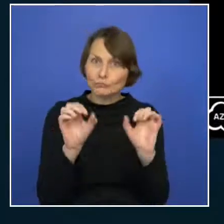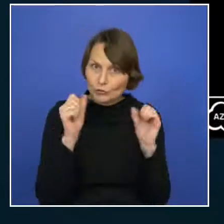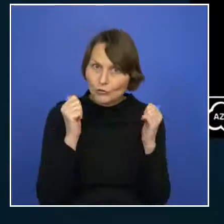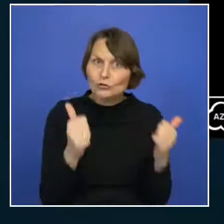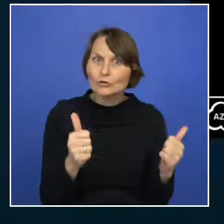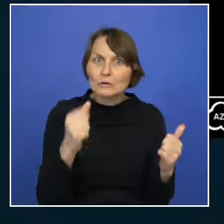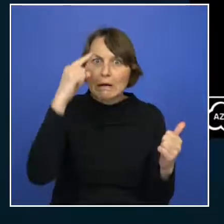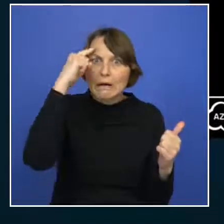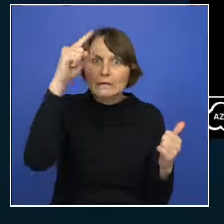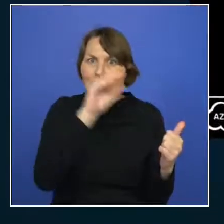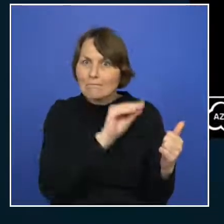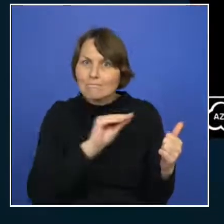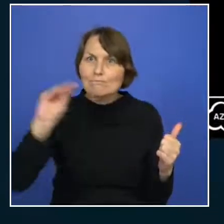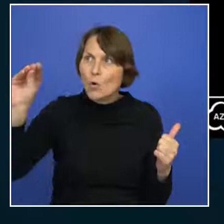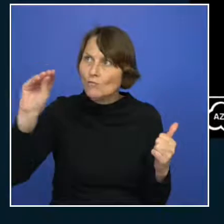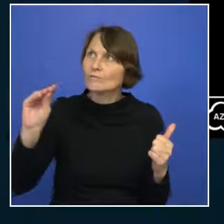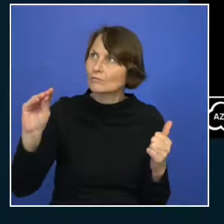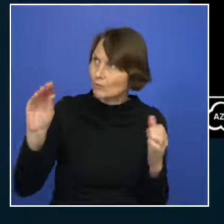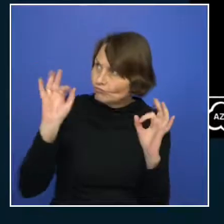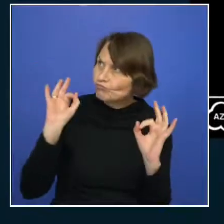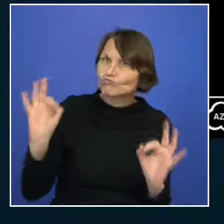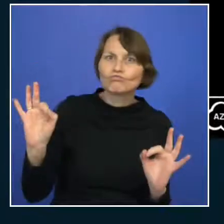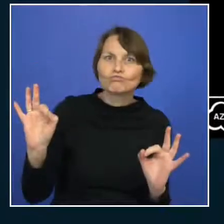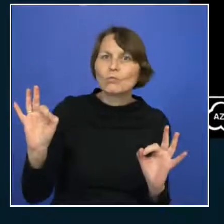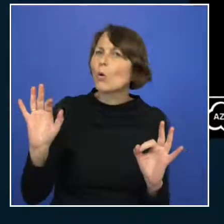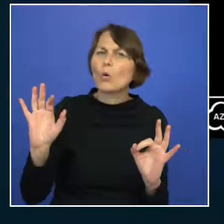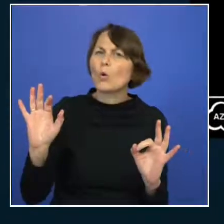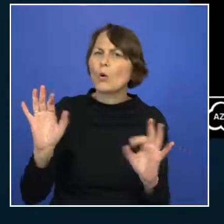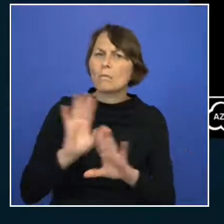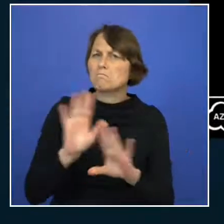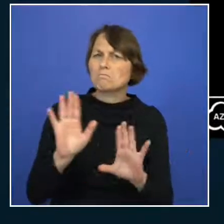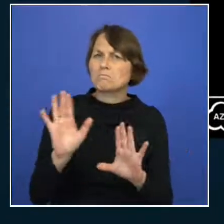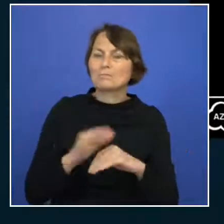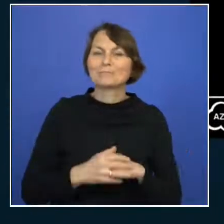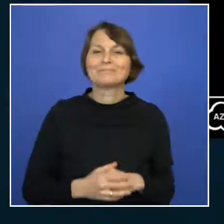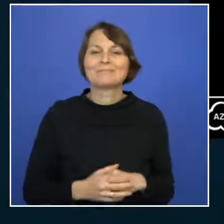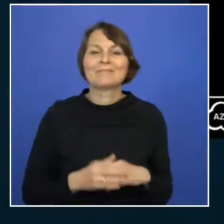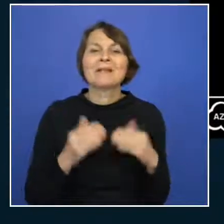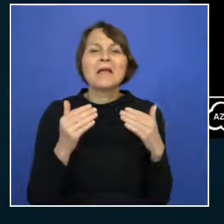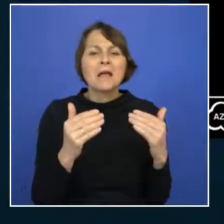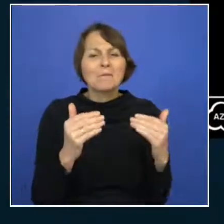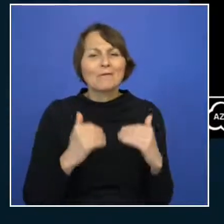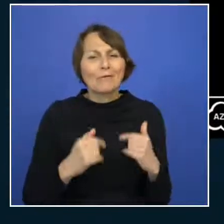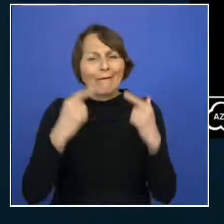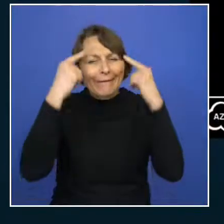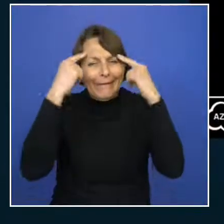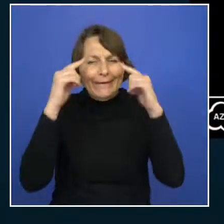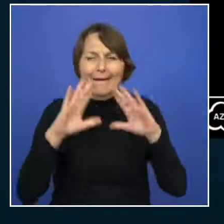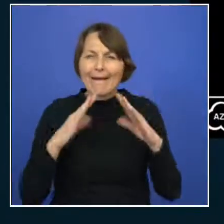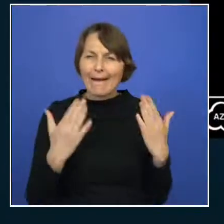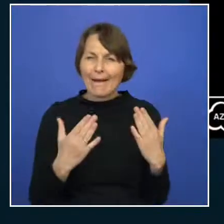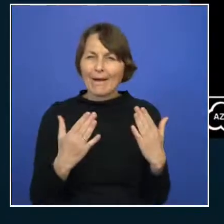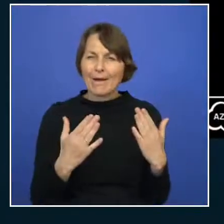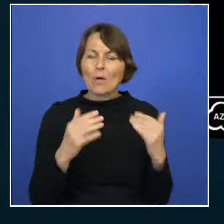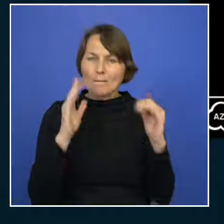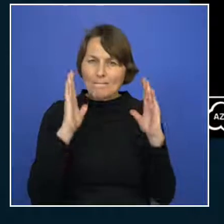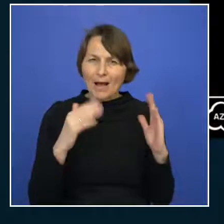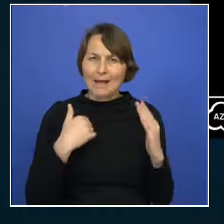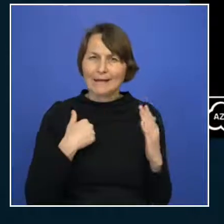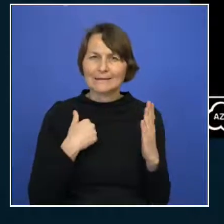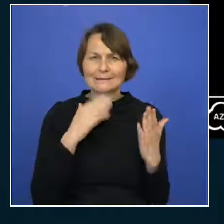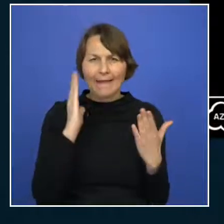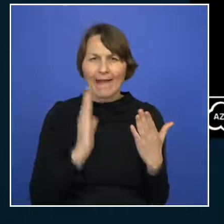And we need to carefully study the business requirements, and also learn how your